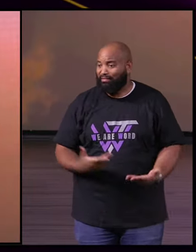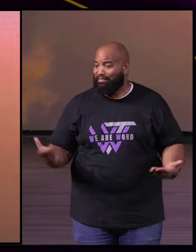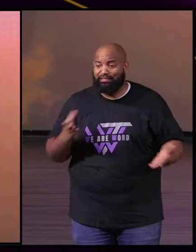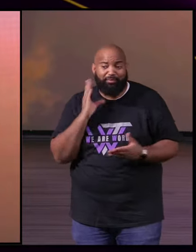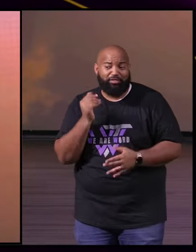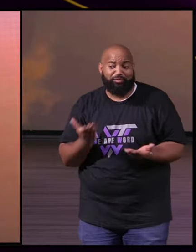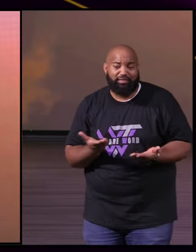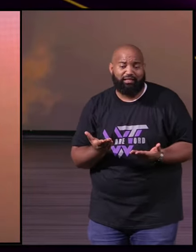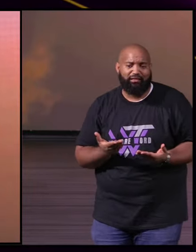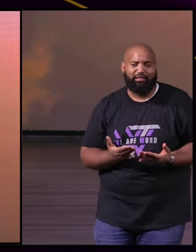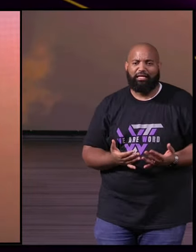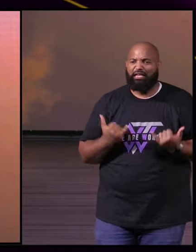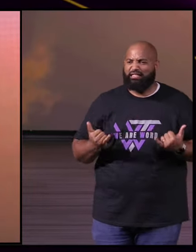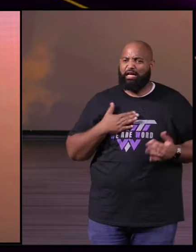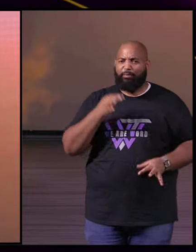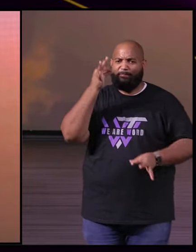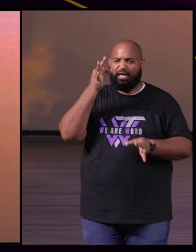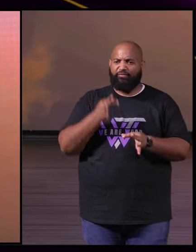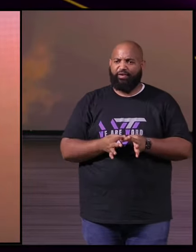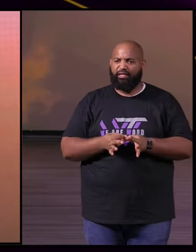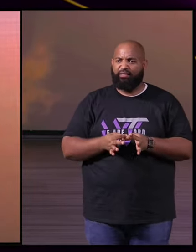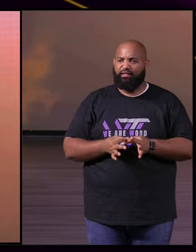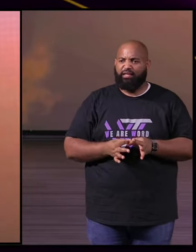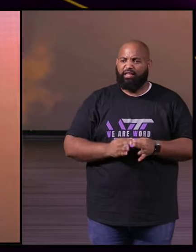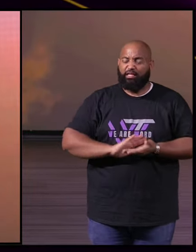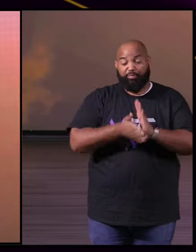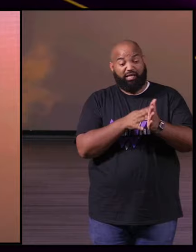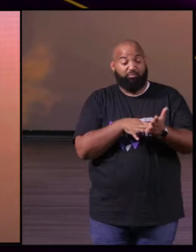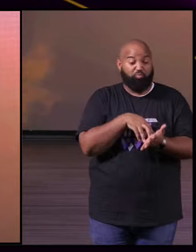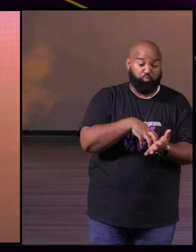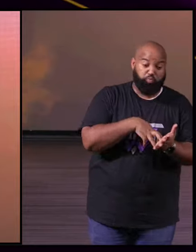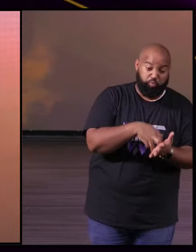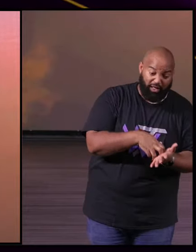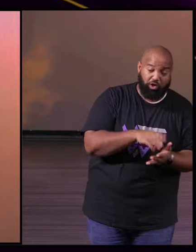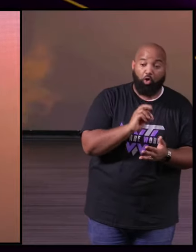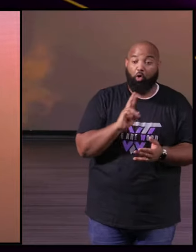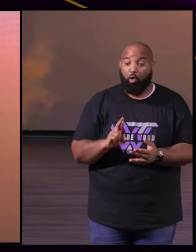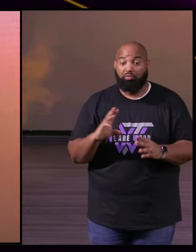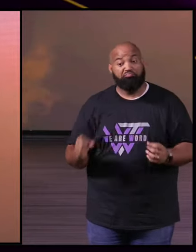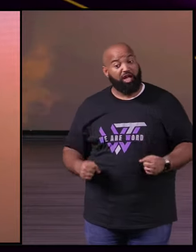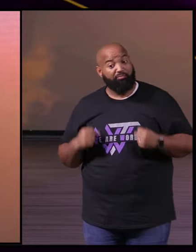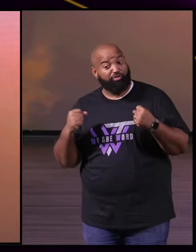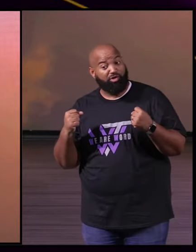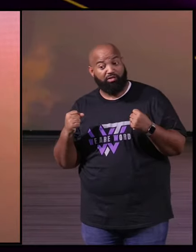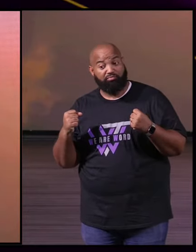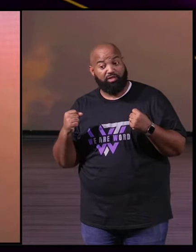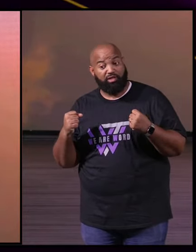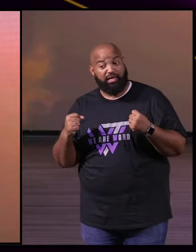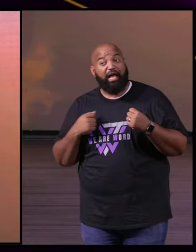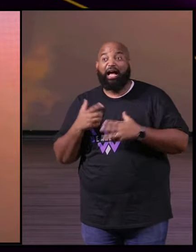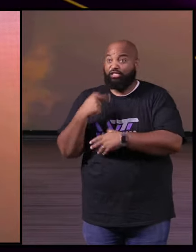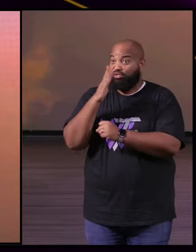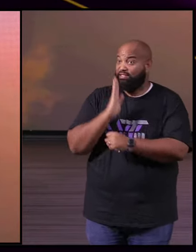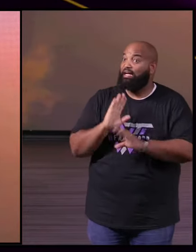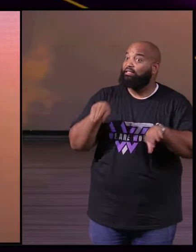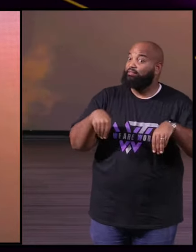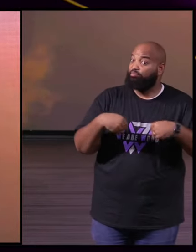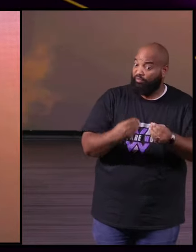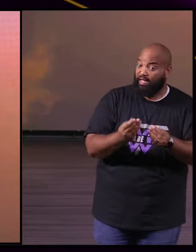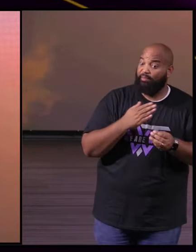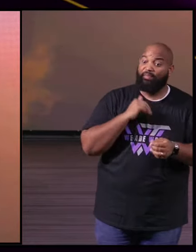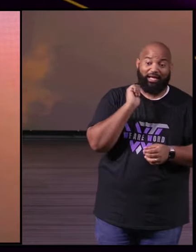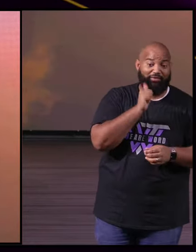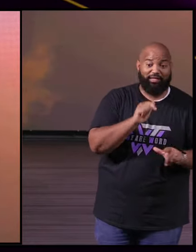is the moment, Yolanda, where my faith falters. Because I gotta be able to trust God to supply my daily